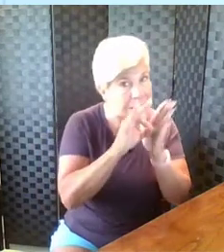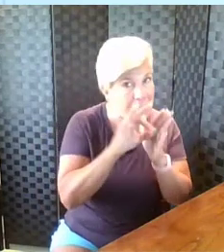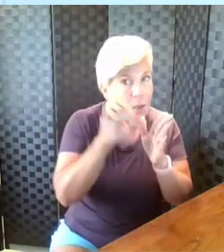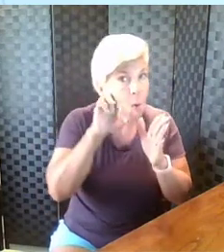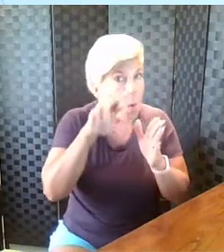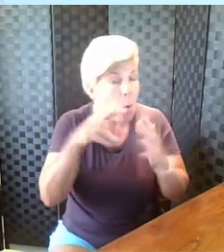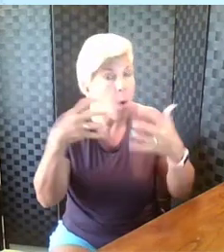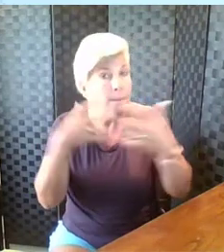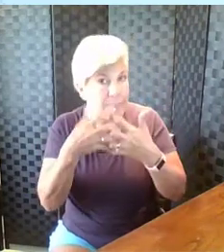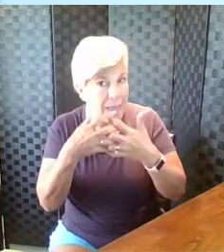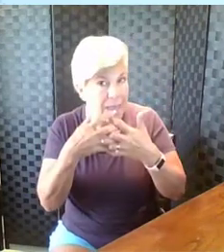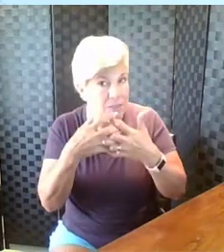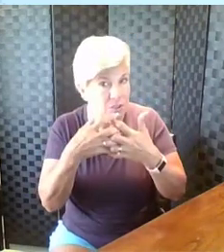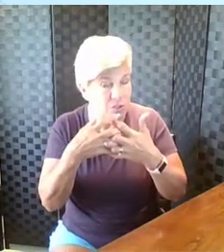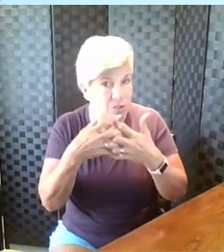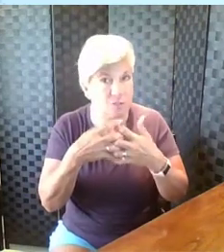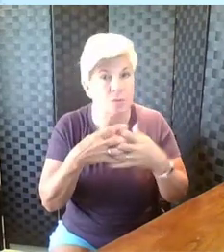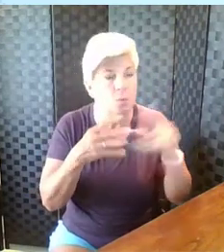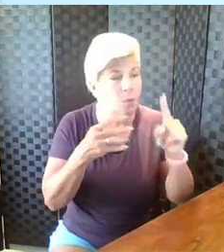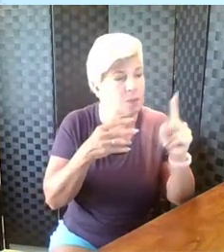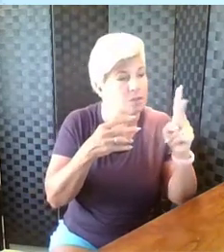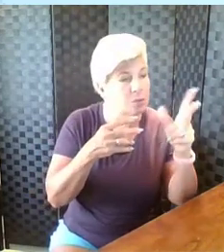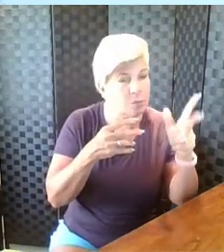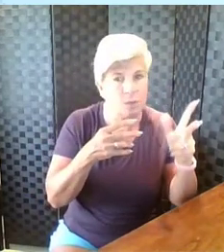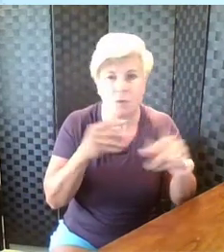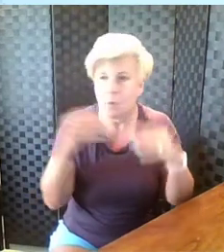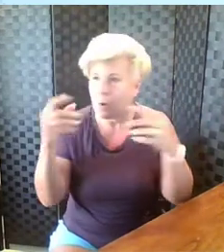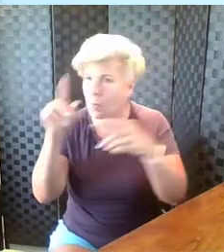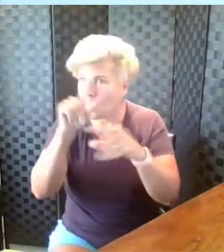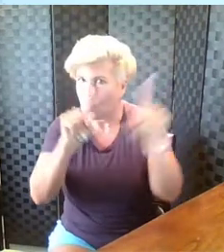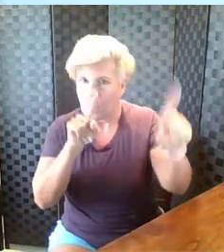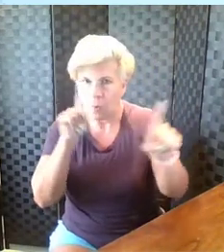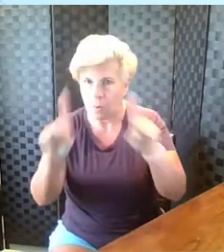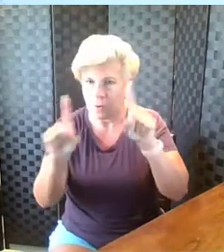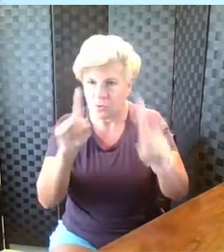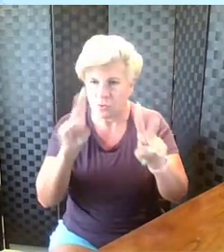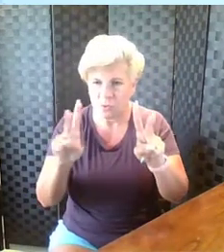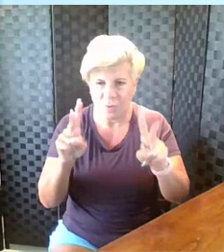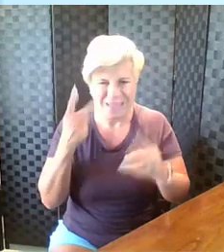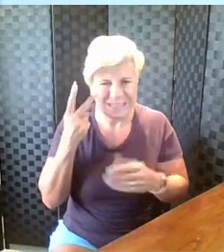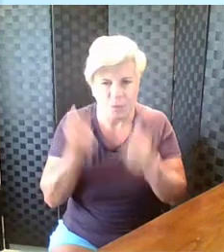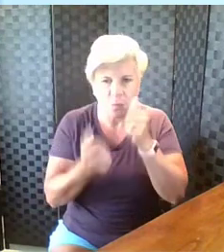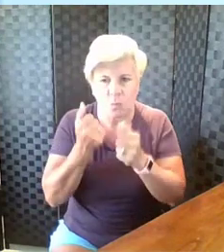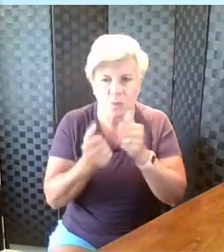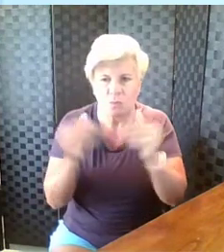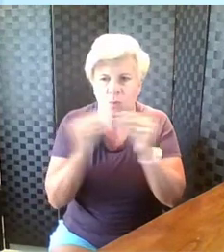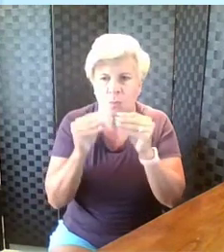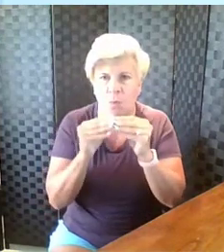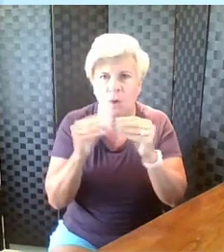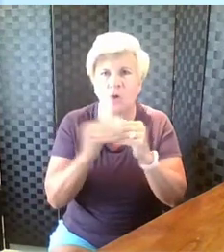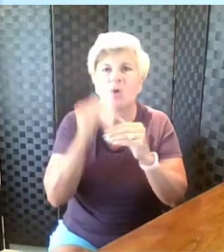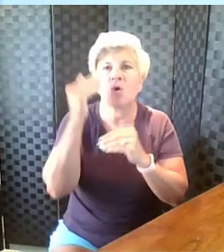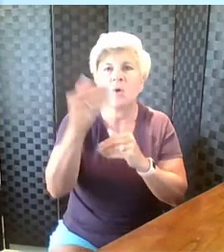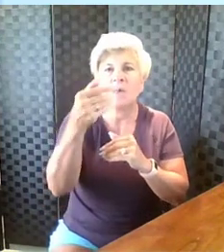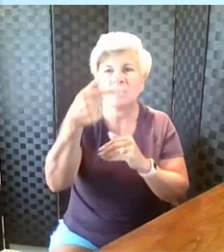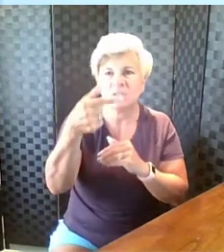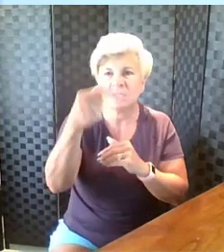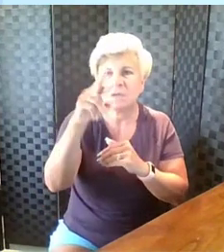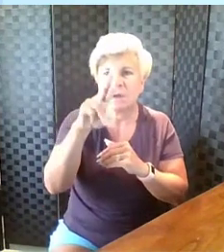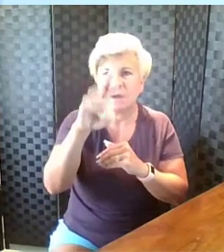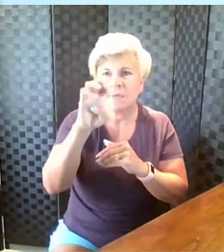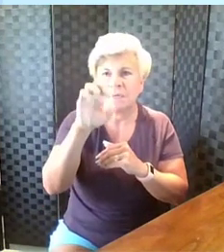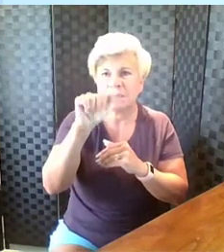or match to see which group has more and is the greater group. Say greater with me one more time.